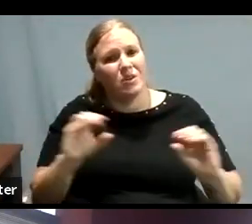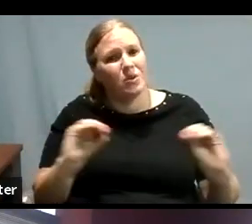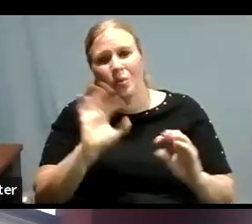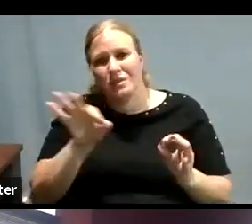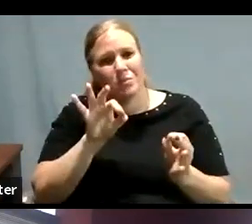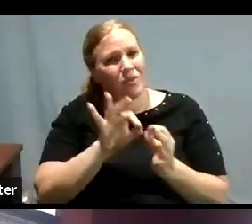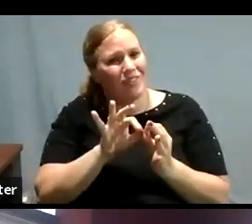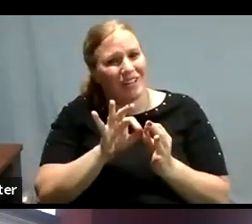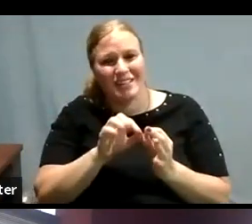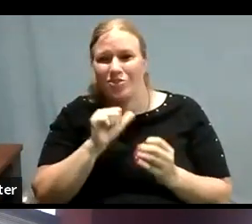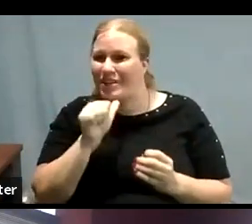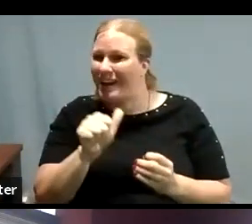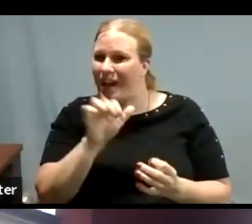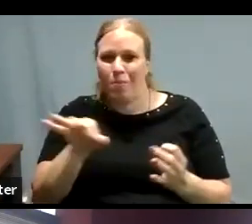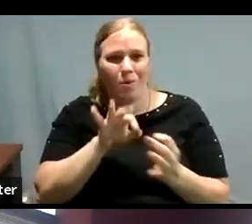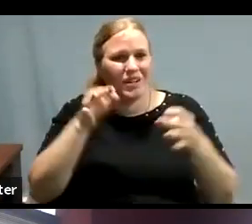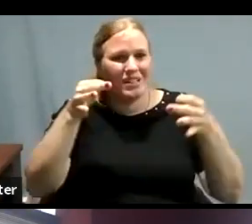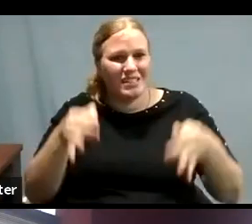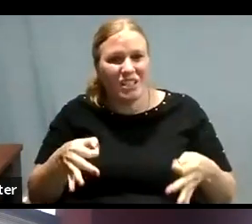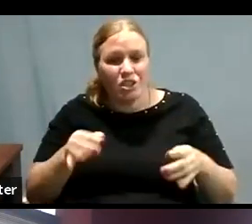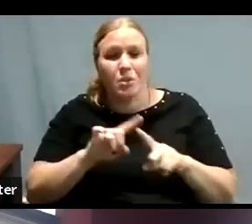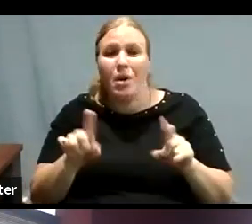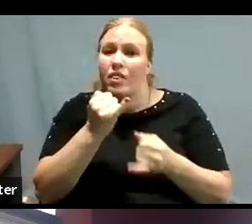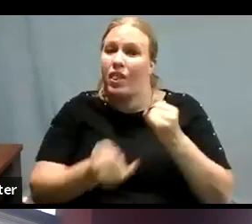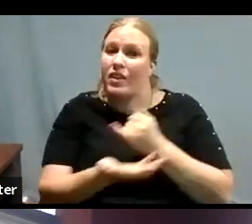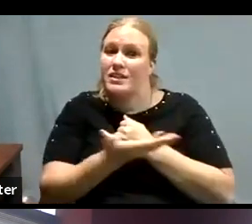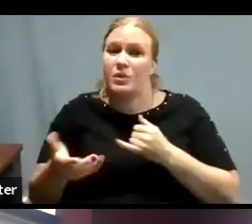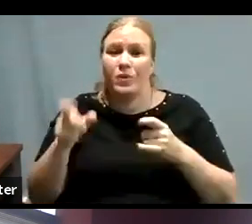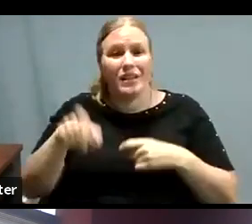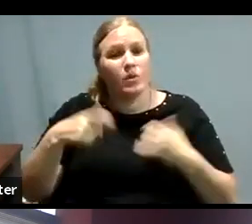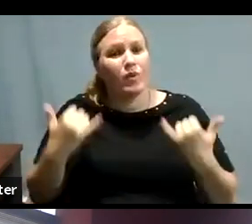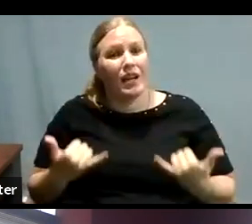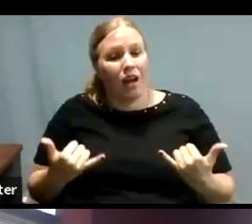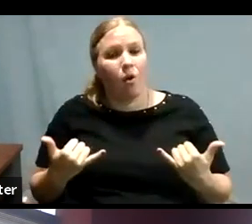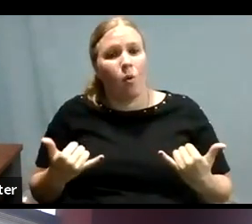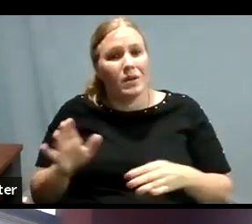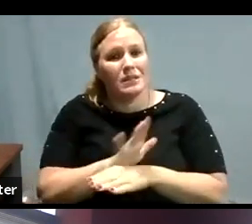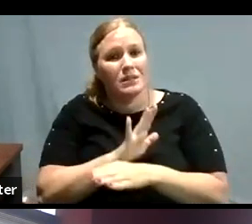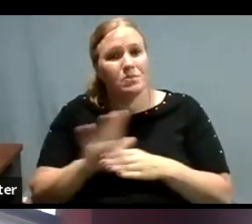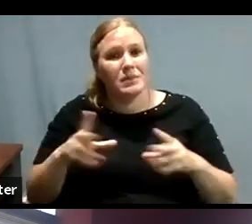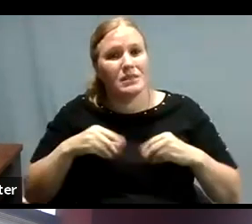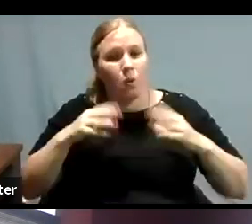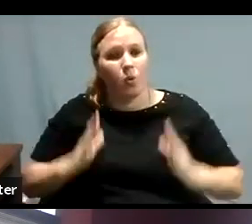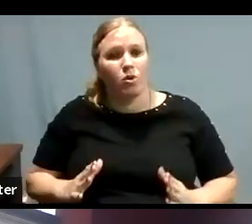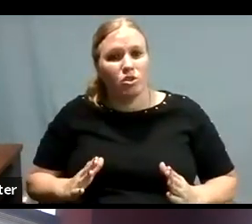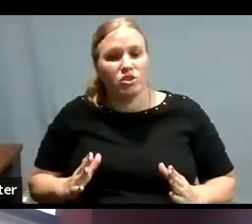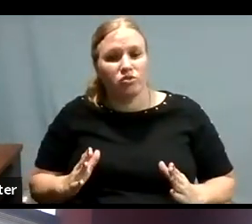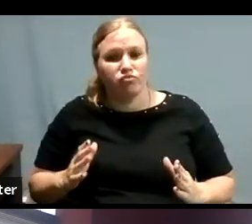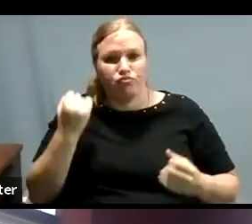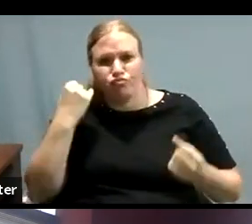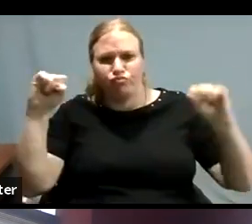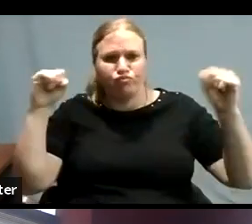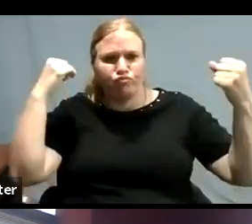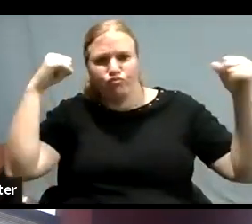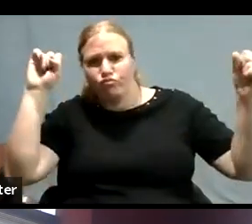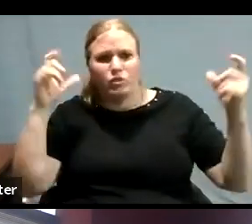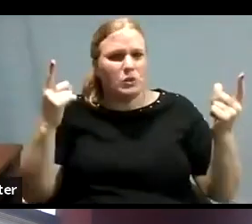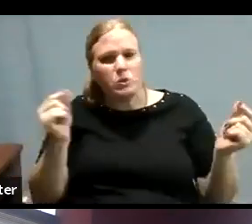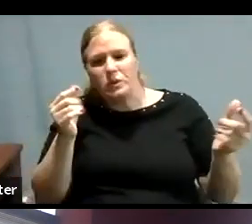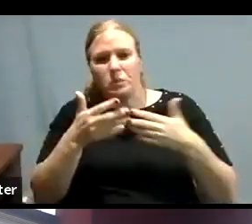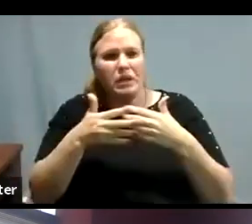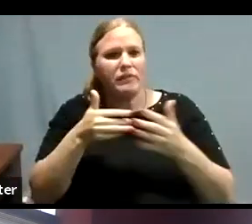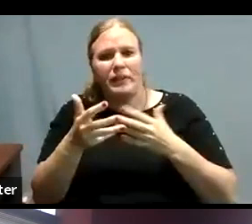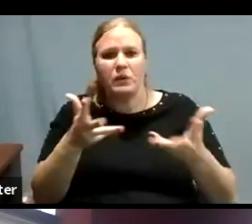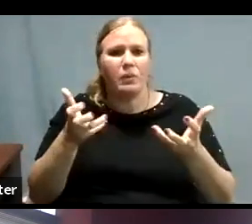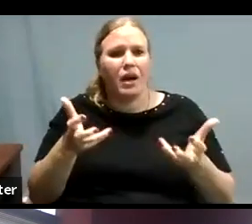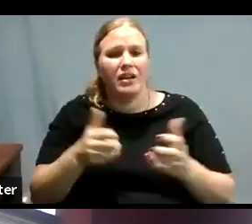These are not perfect decisions, but the last thing we need right now is business owners just going out and doing their own thing.